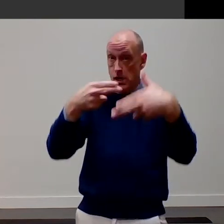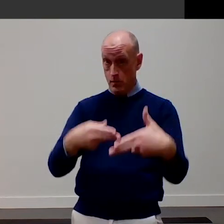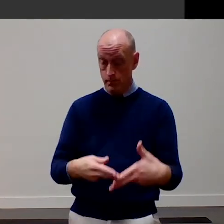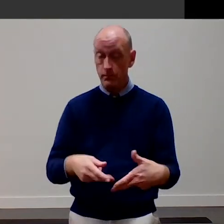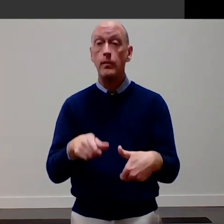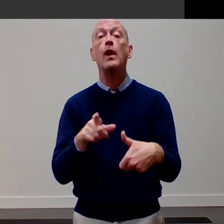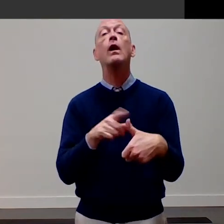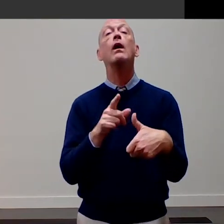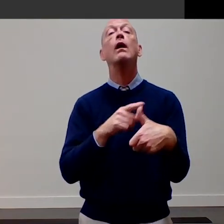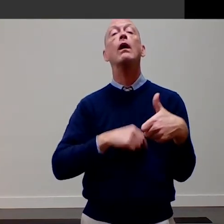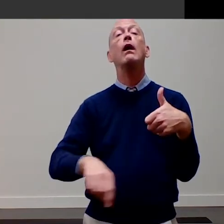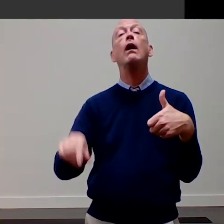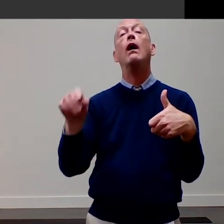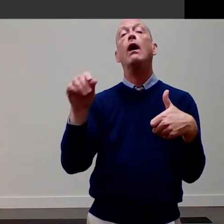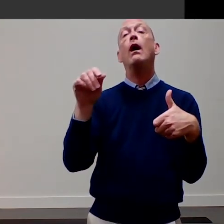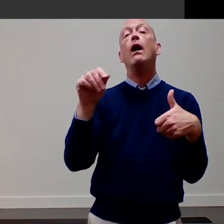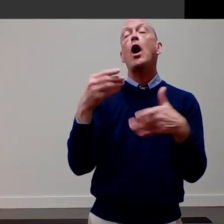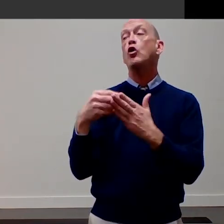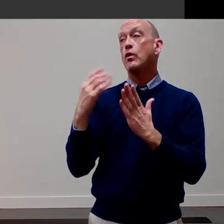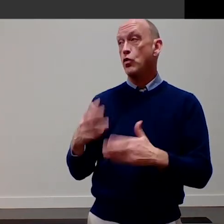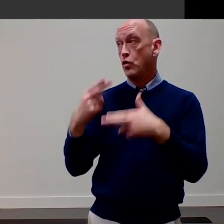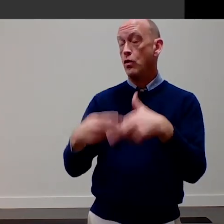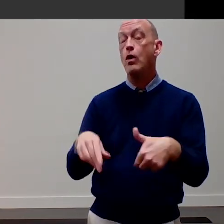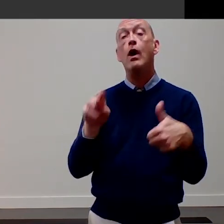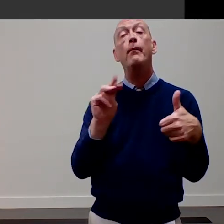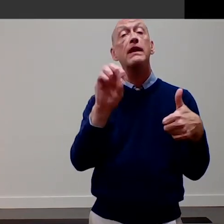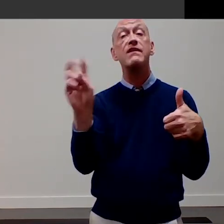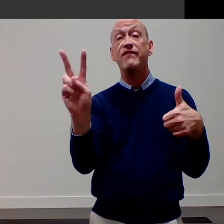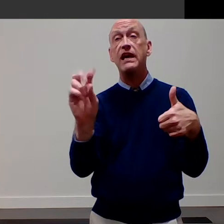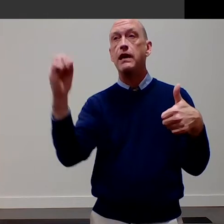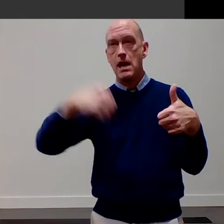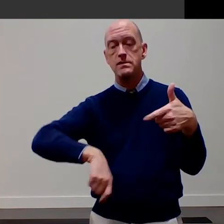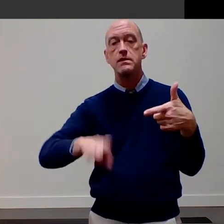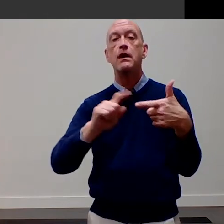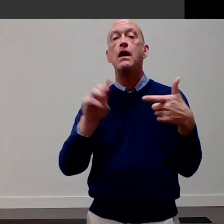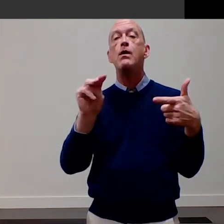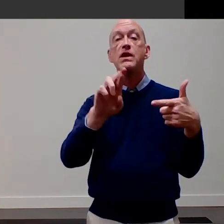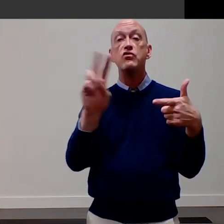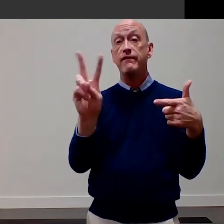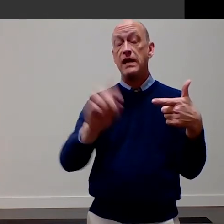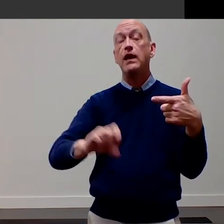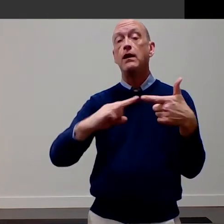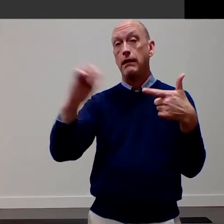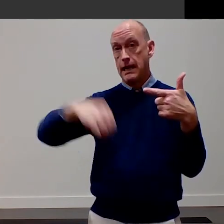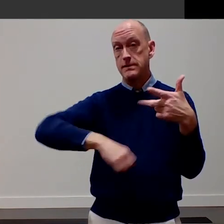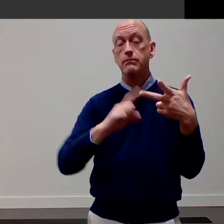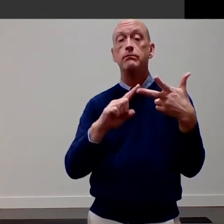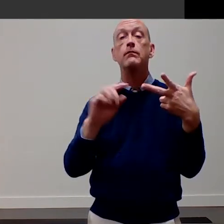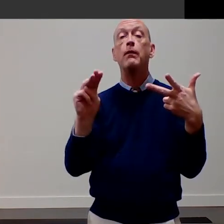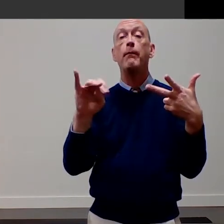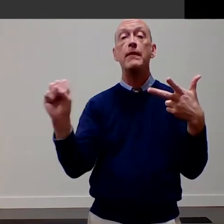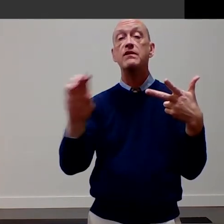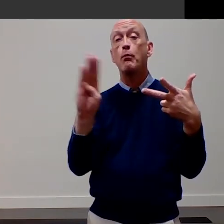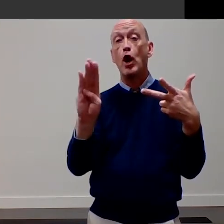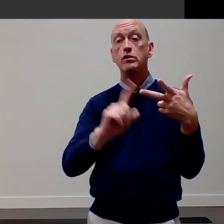roll, Mr. Stechschulte, please. Mrs. Varwig? Yes. Mr. Vasquez? Yes. Ms.